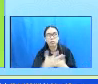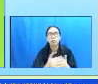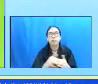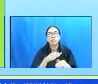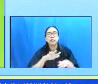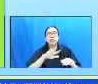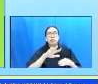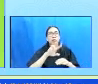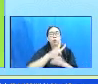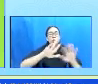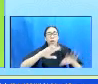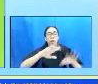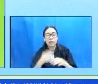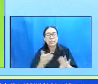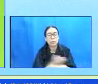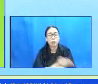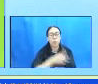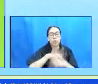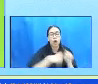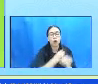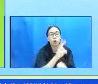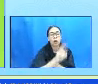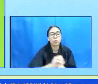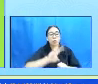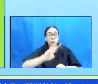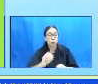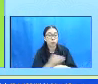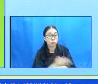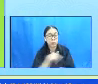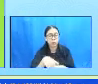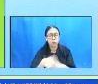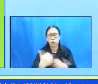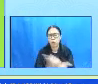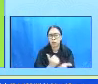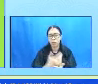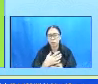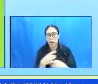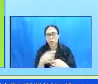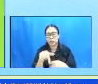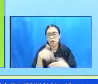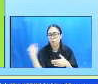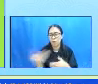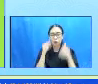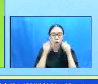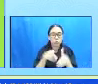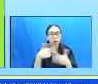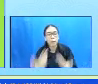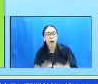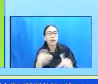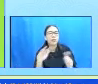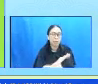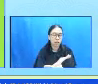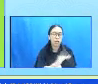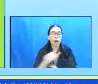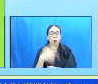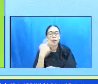on as an opportunity. But at the same time, when we look at this, we know that